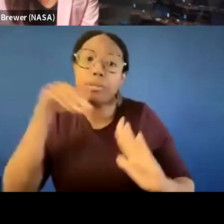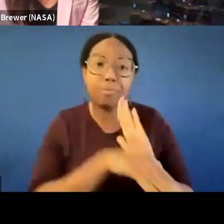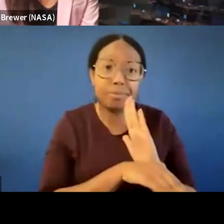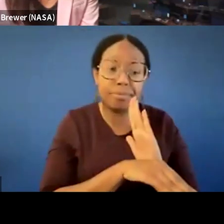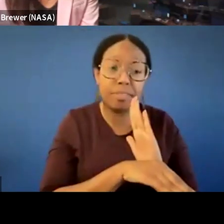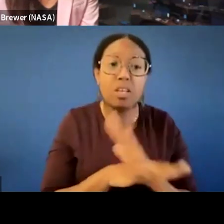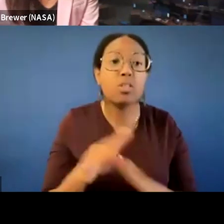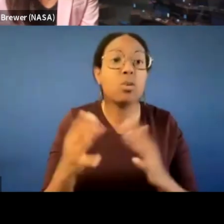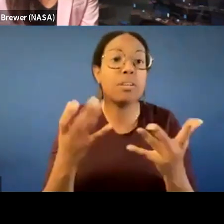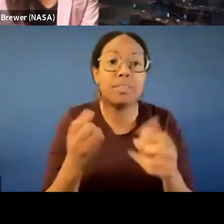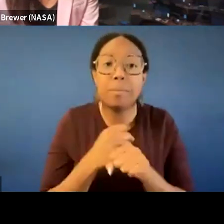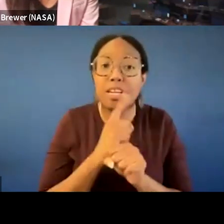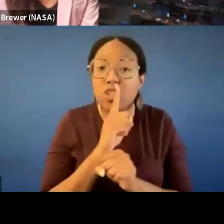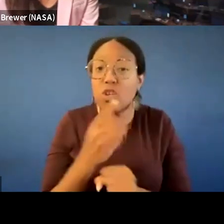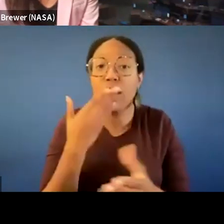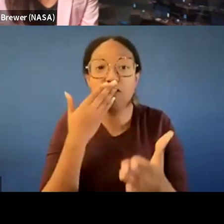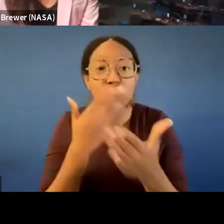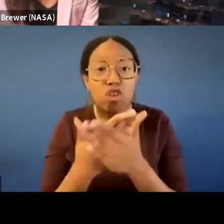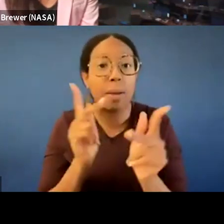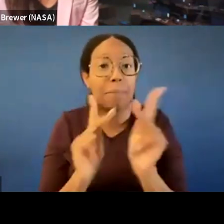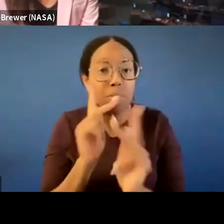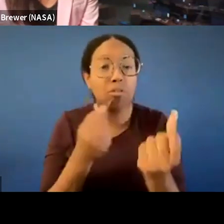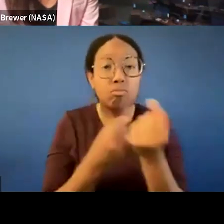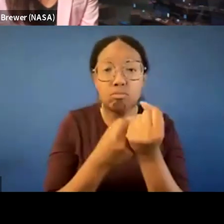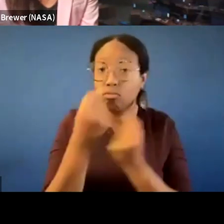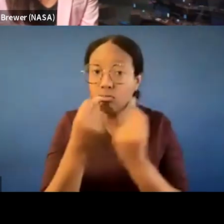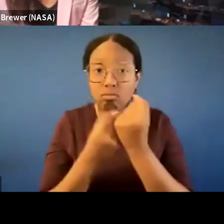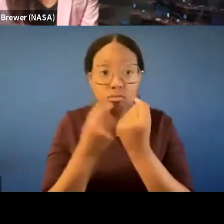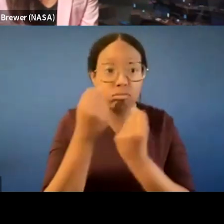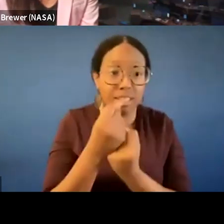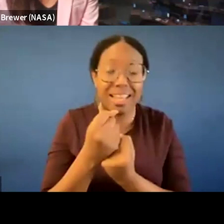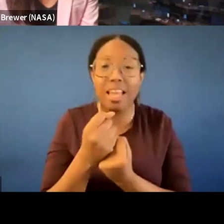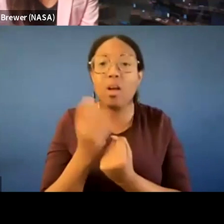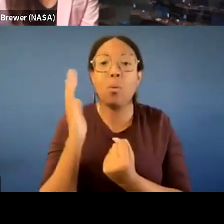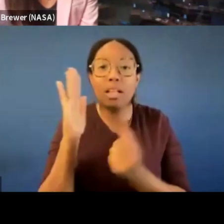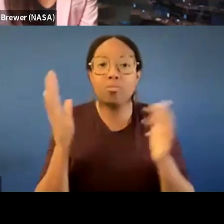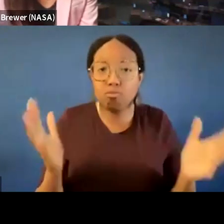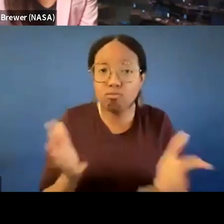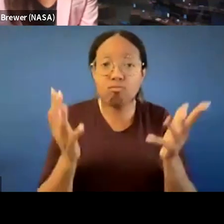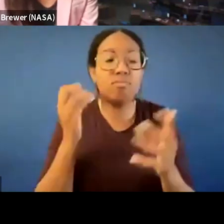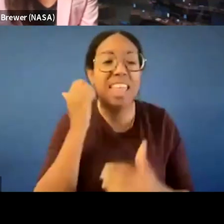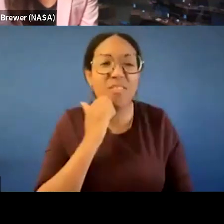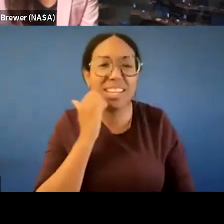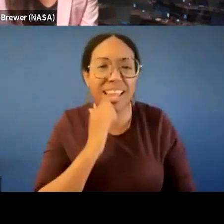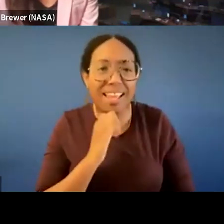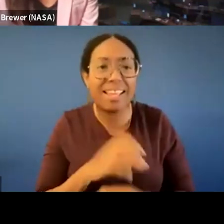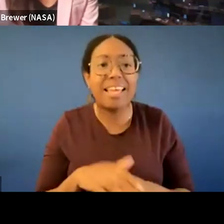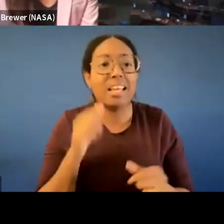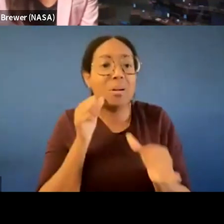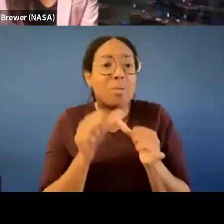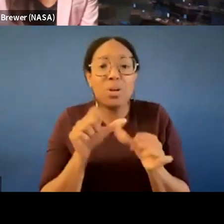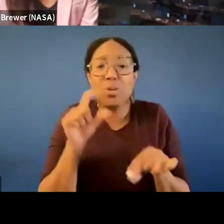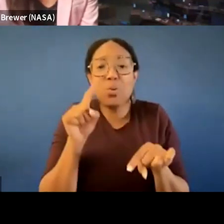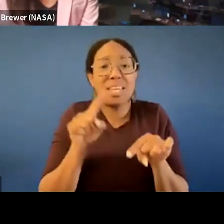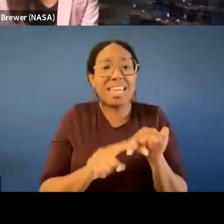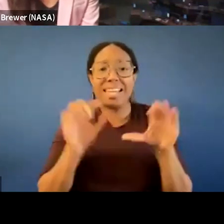most incredible group of individuals around you that are going to lift you up and support you every single day. And remember that you can't do it all